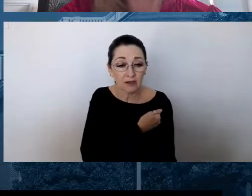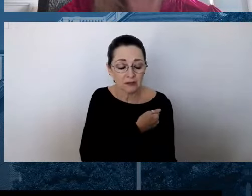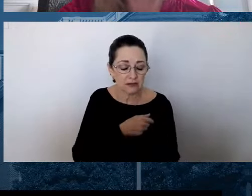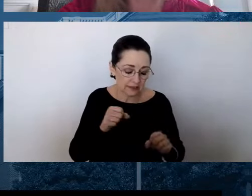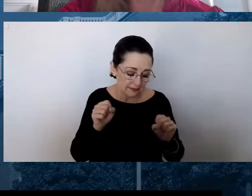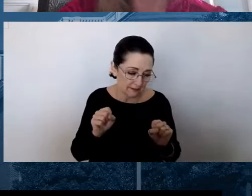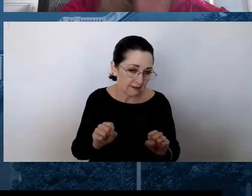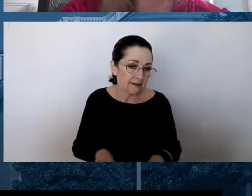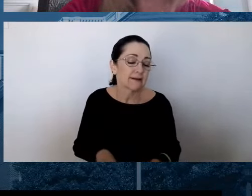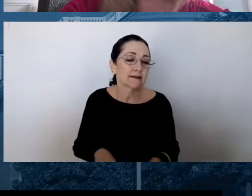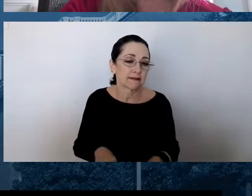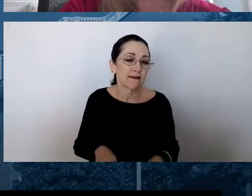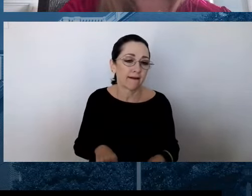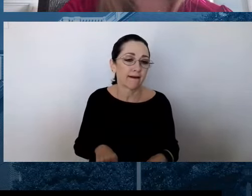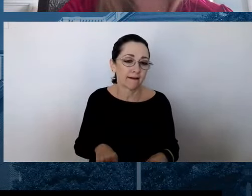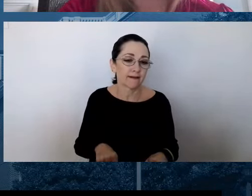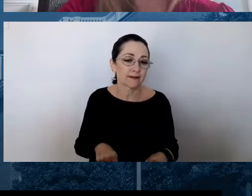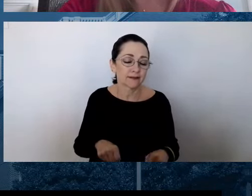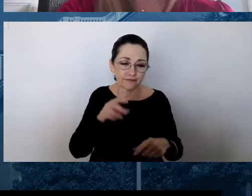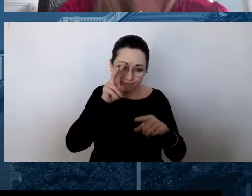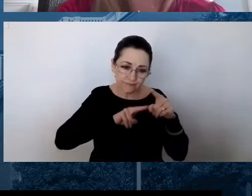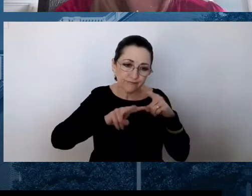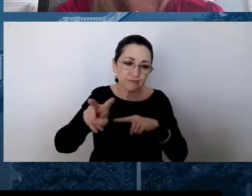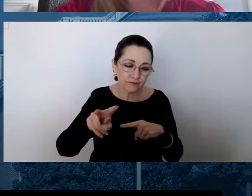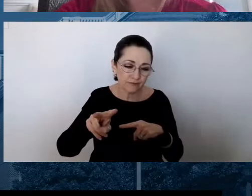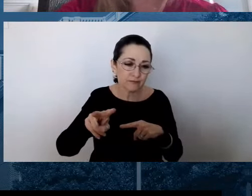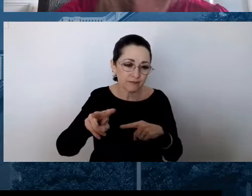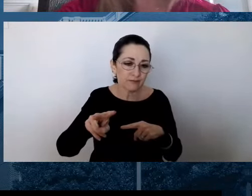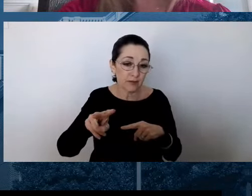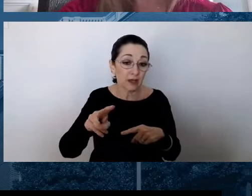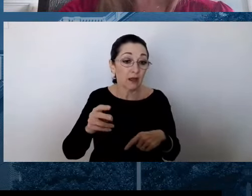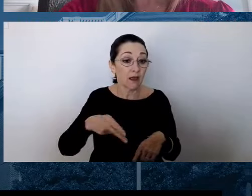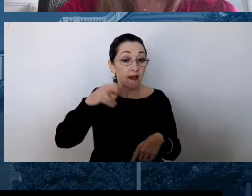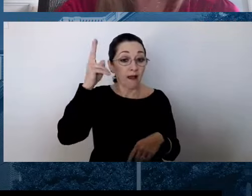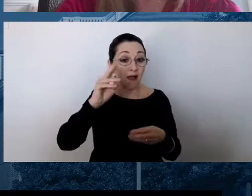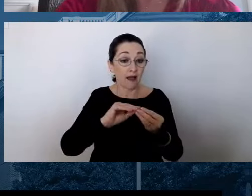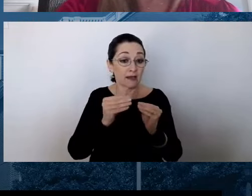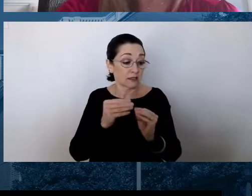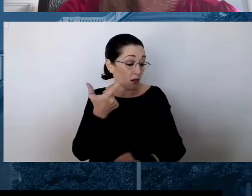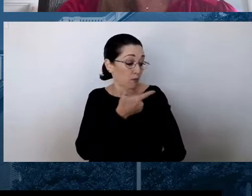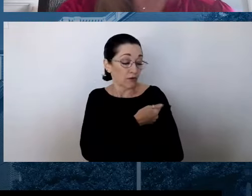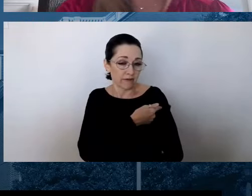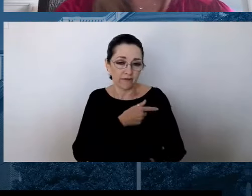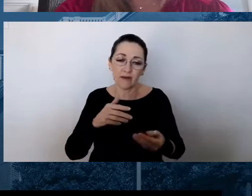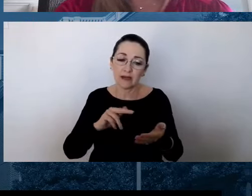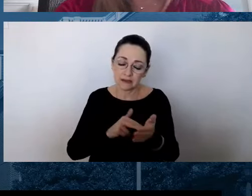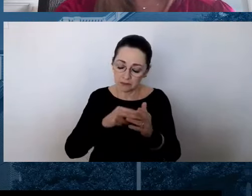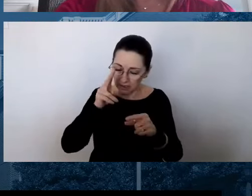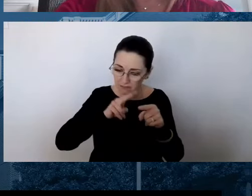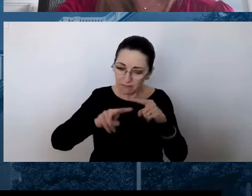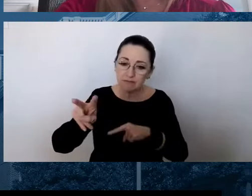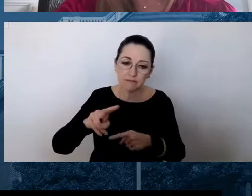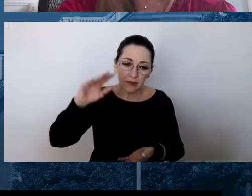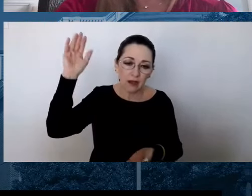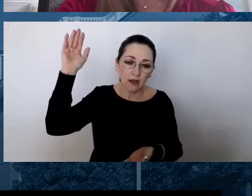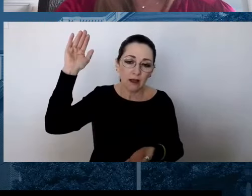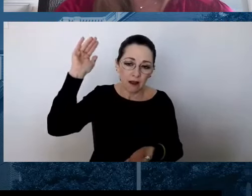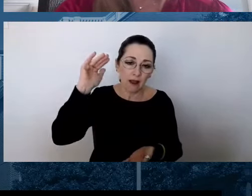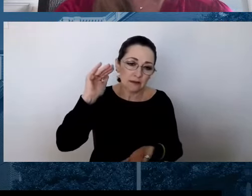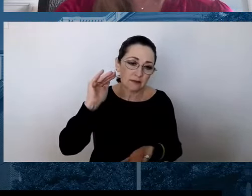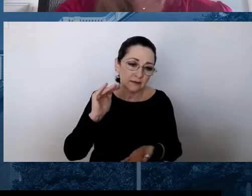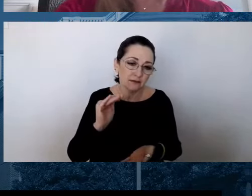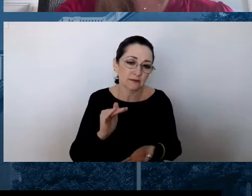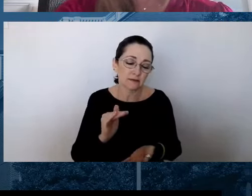expect infection rates to go down as well. I know all of these numbers are discouraging